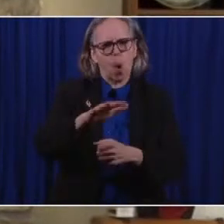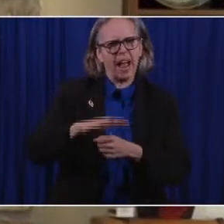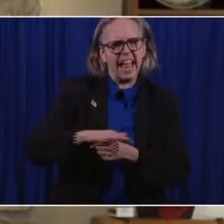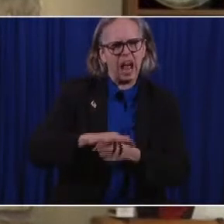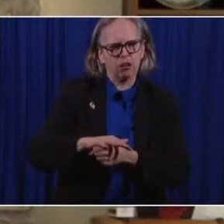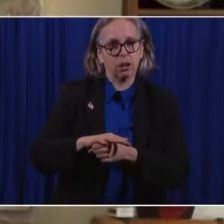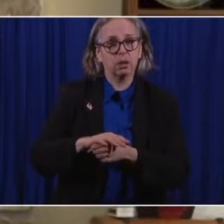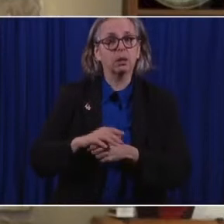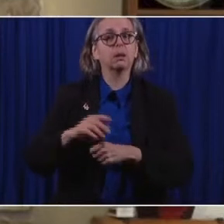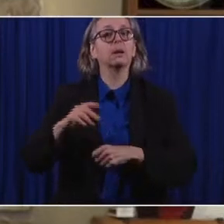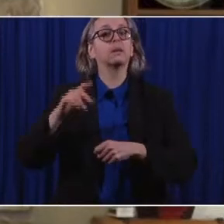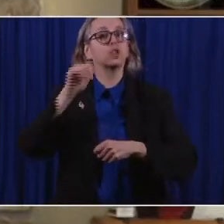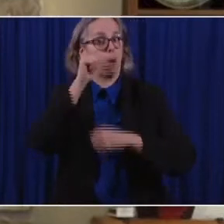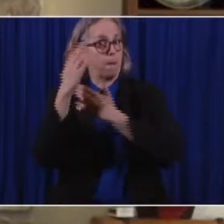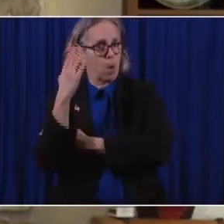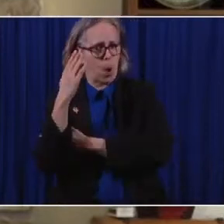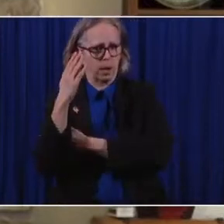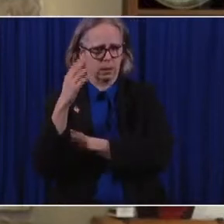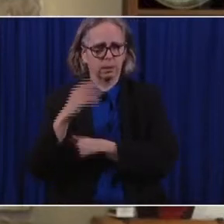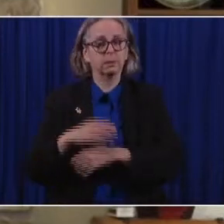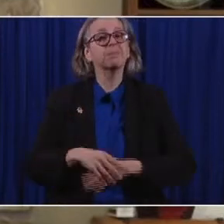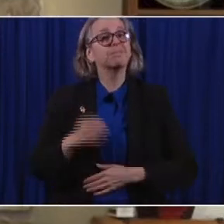coronavirus.ohio.gov,